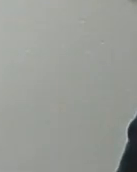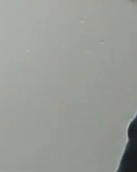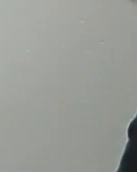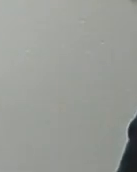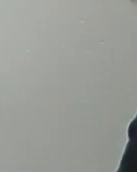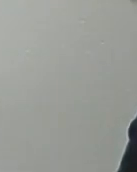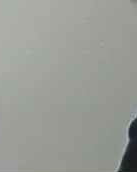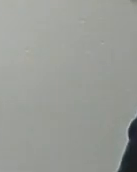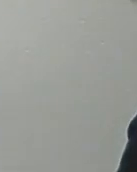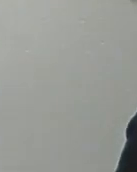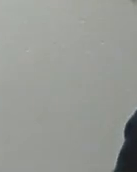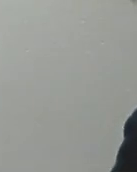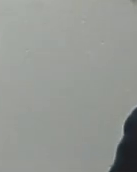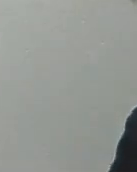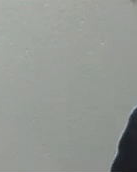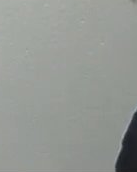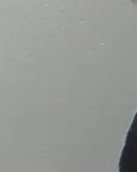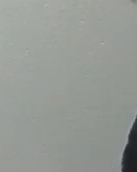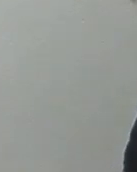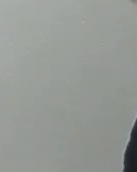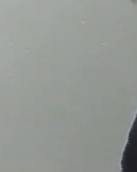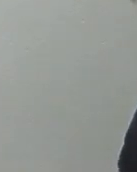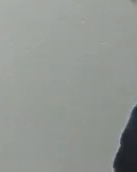forevermore. Amen.